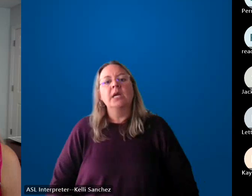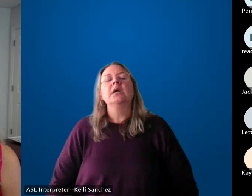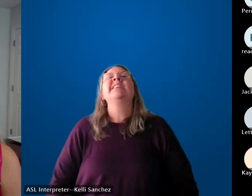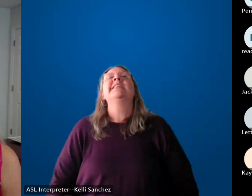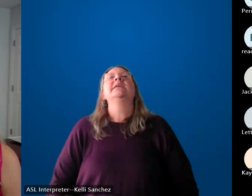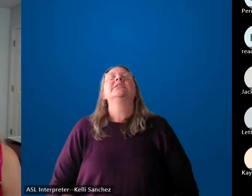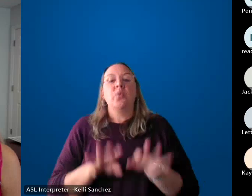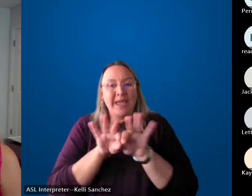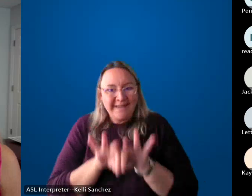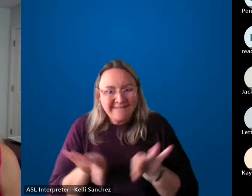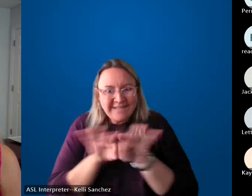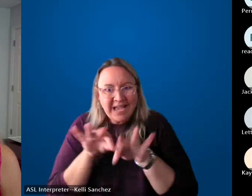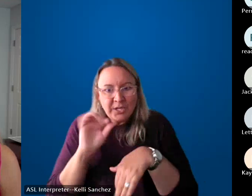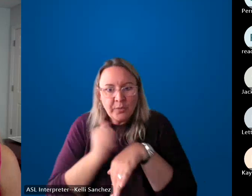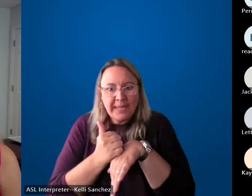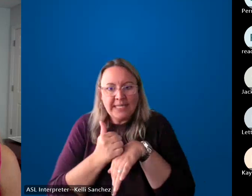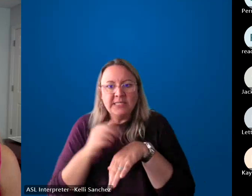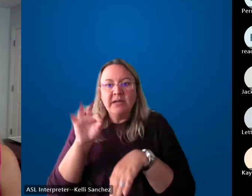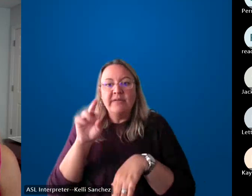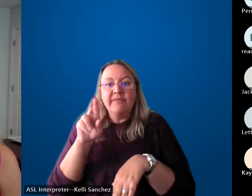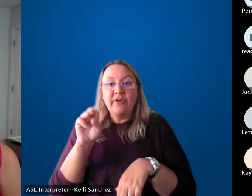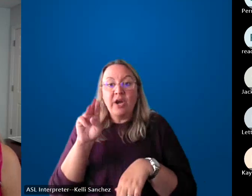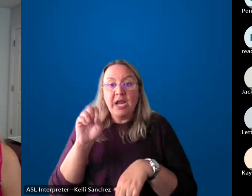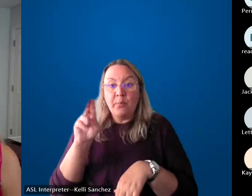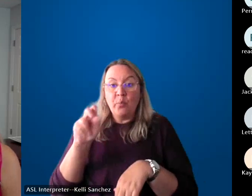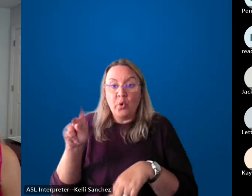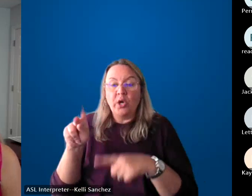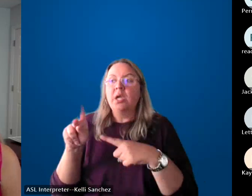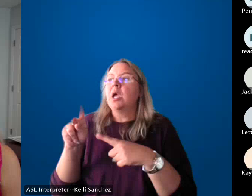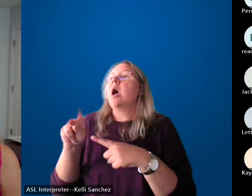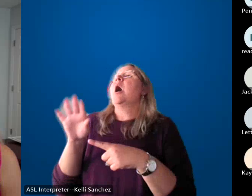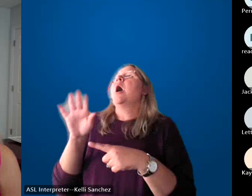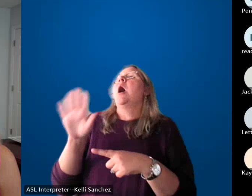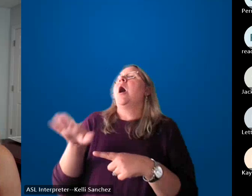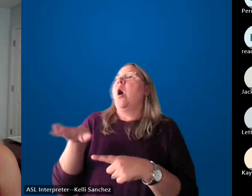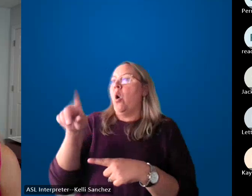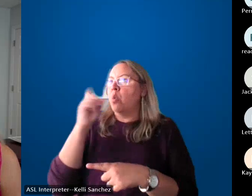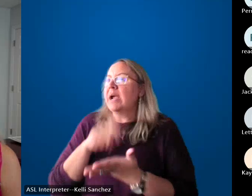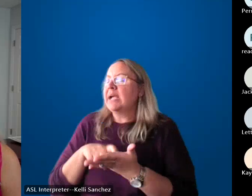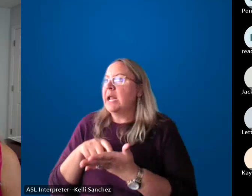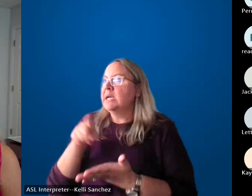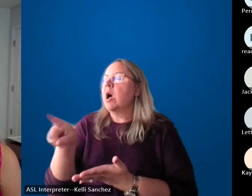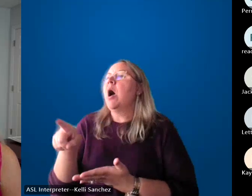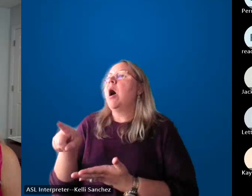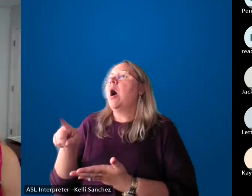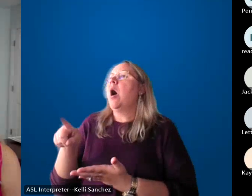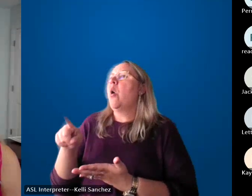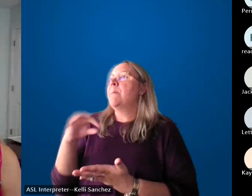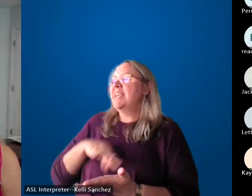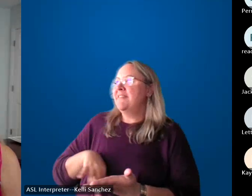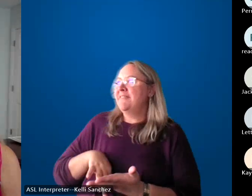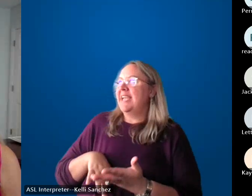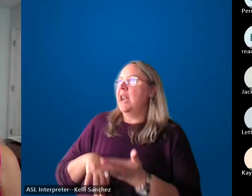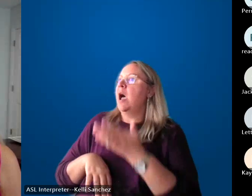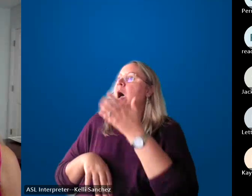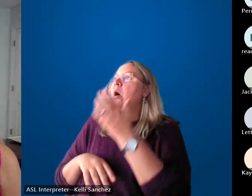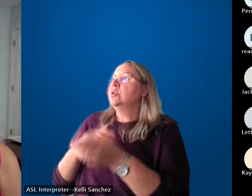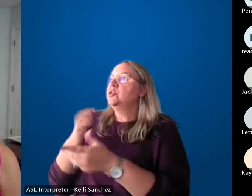framework, you're able to recognize the value that these different parts bring to the equation and treat the